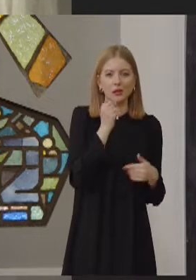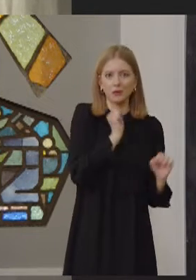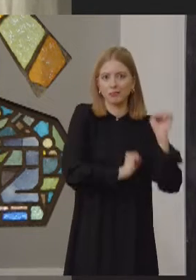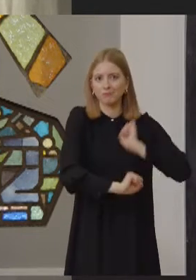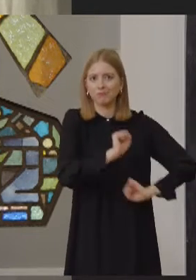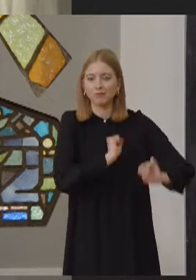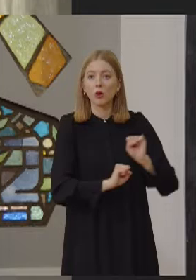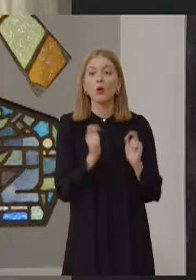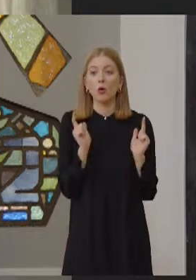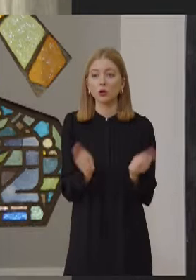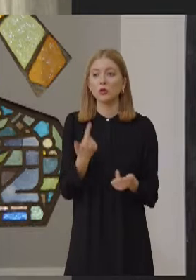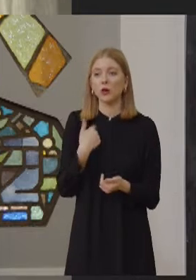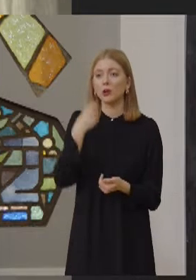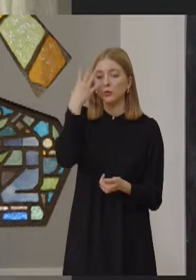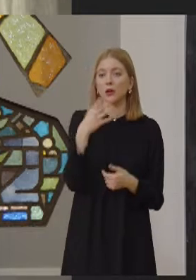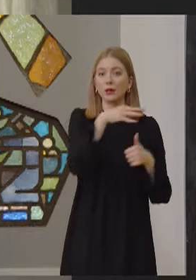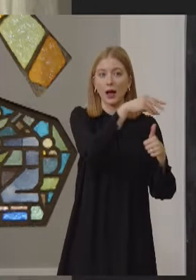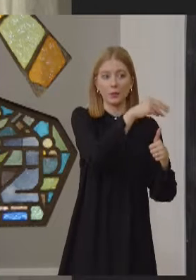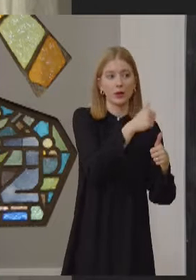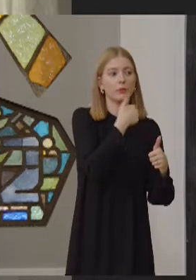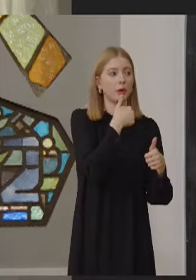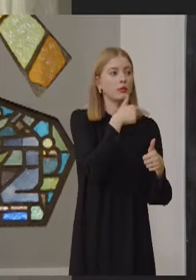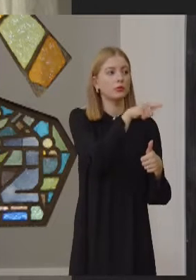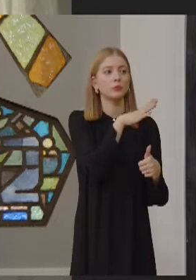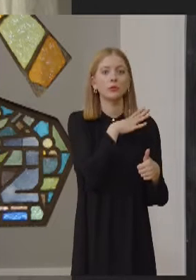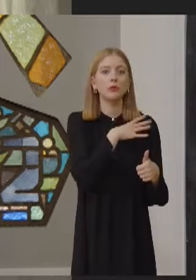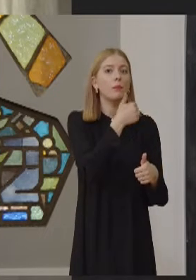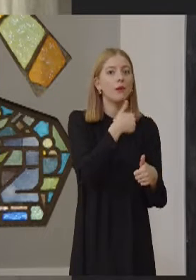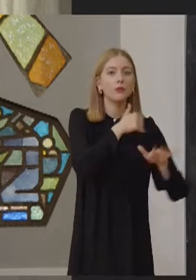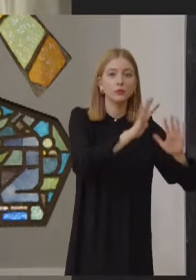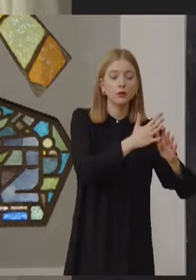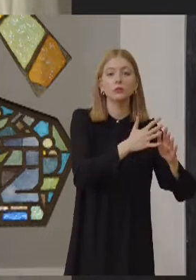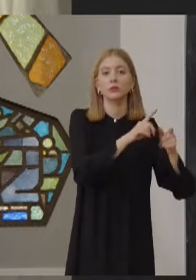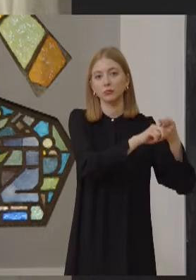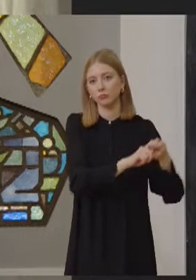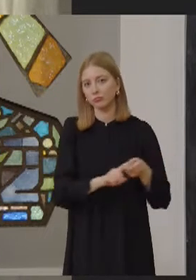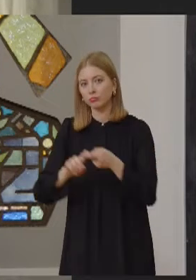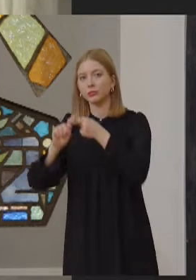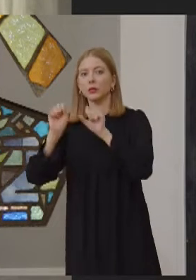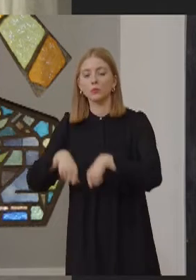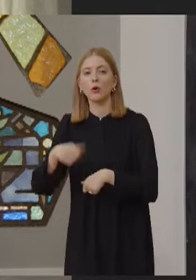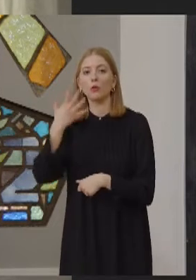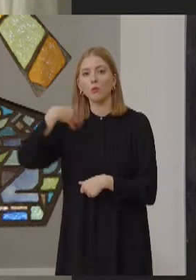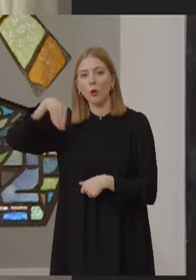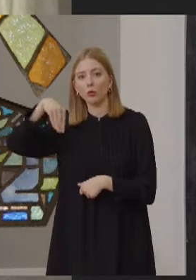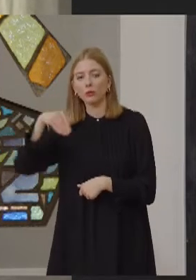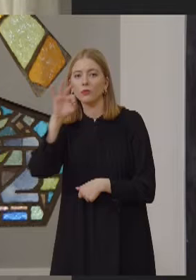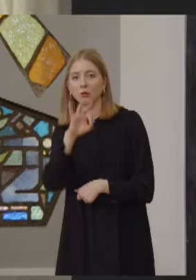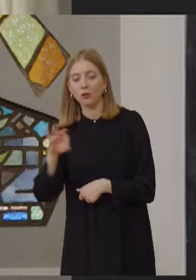of Moldova did not want to adopt the decision unilaterally, therefore it contacted the Venice